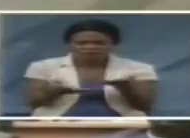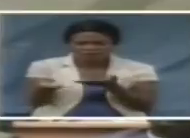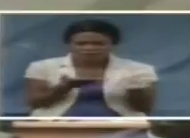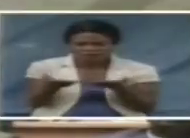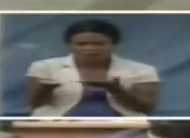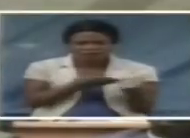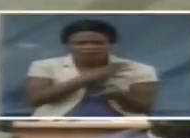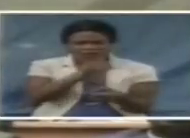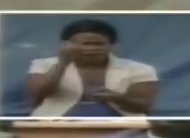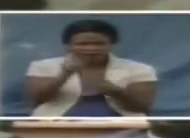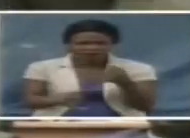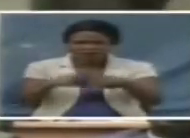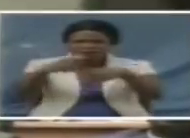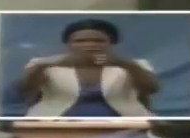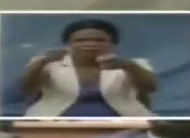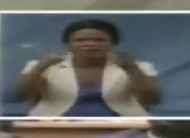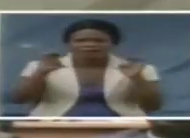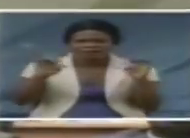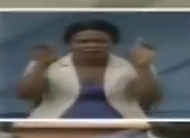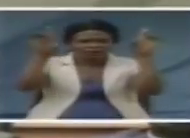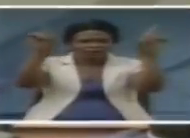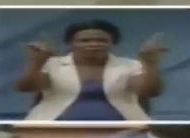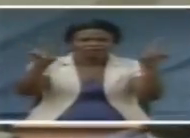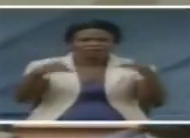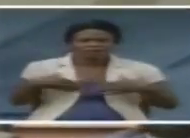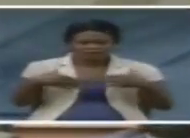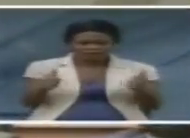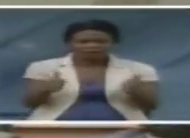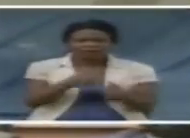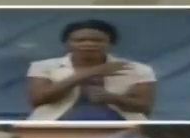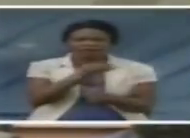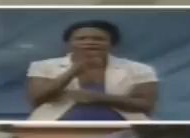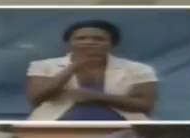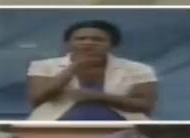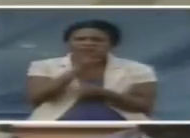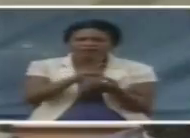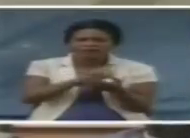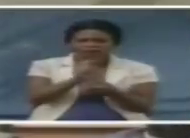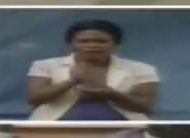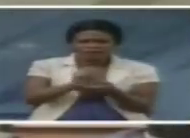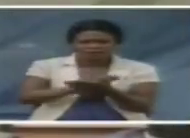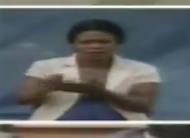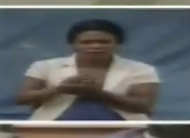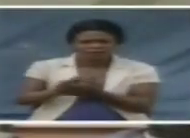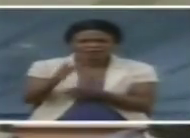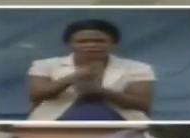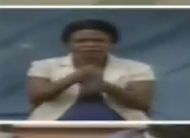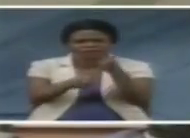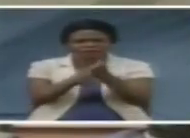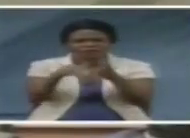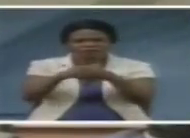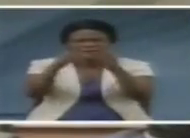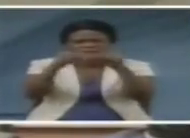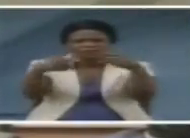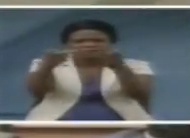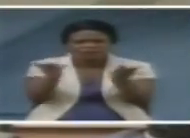access to social service and the completion of ongoing education, health, and water and sanitation